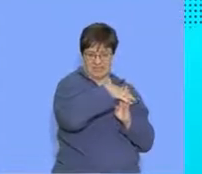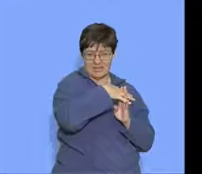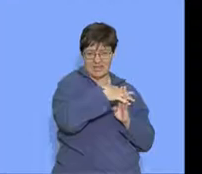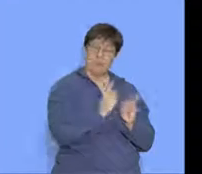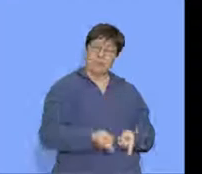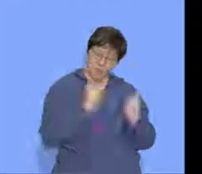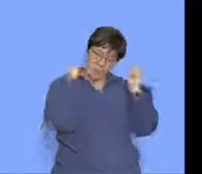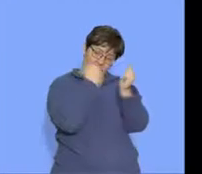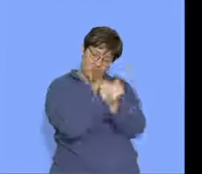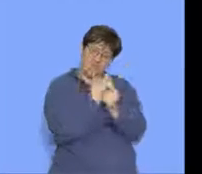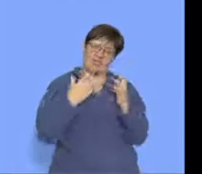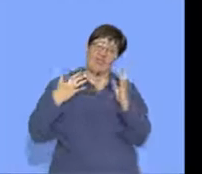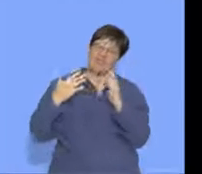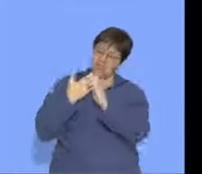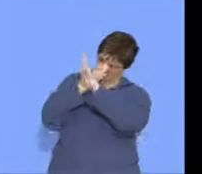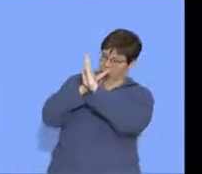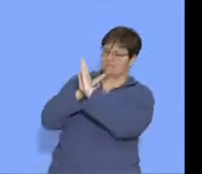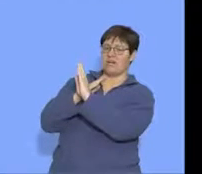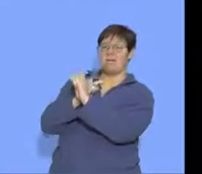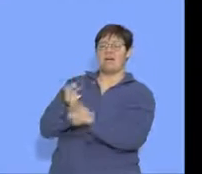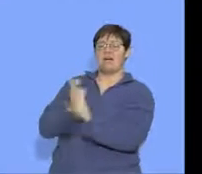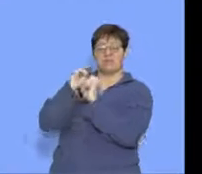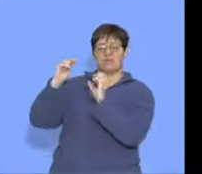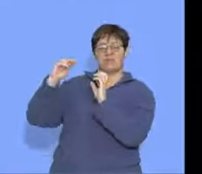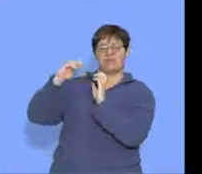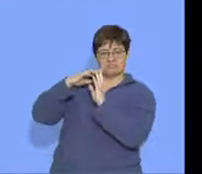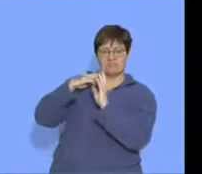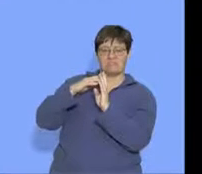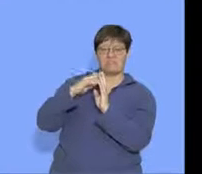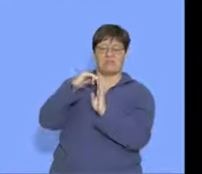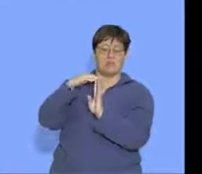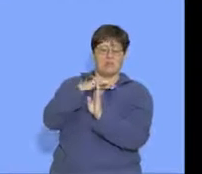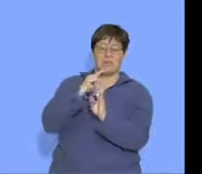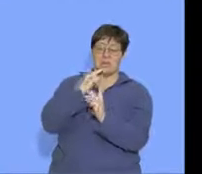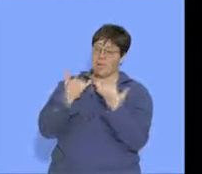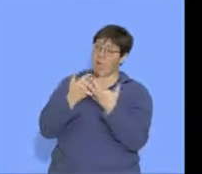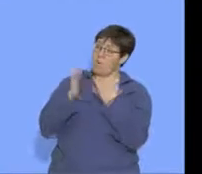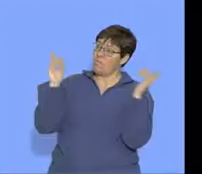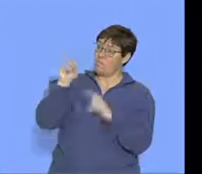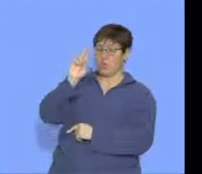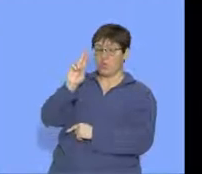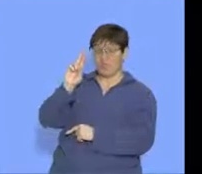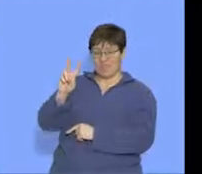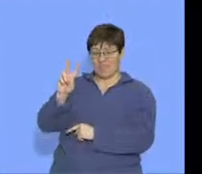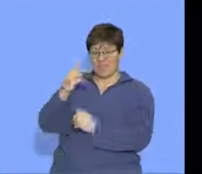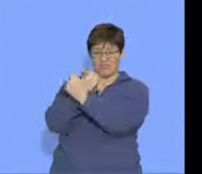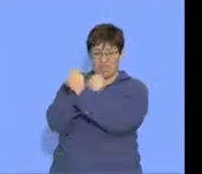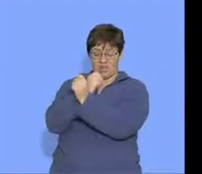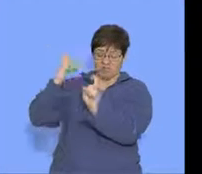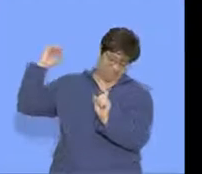radiation. And so we see that that plays an important role in reducing the UV radiation that humans are exposed